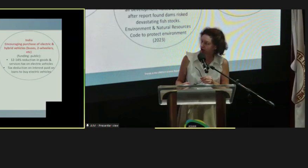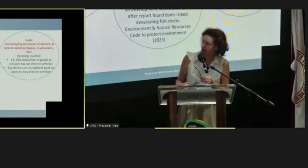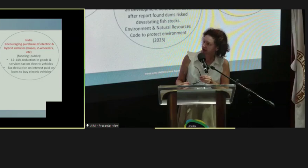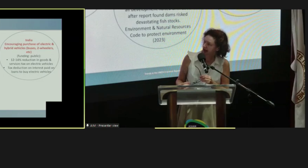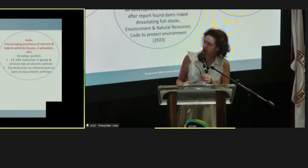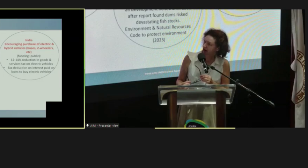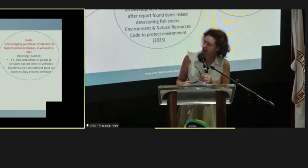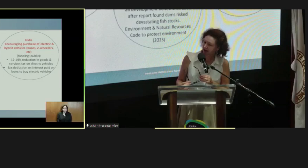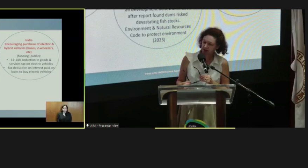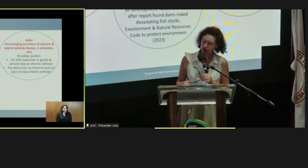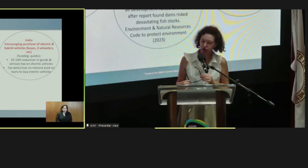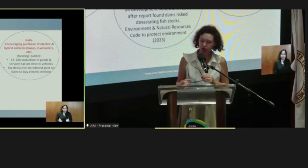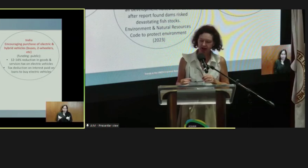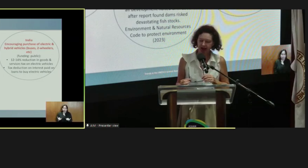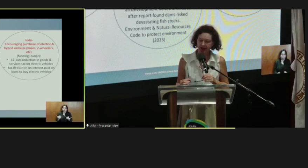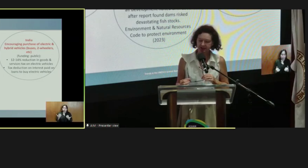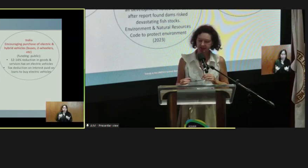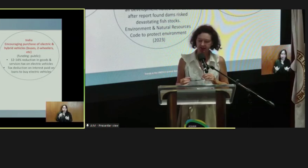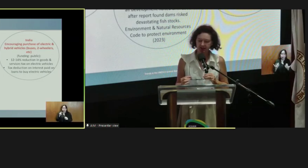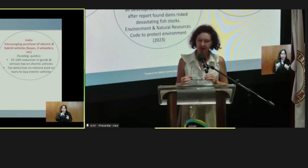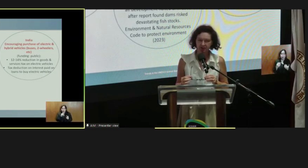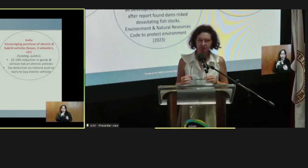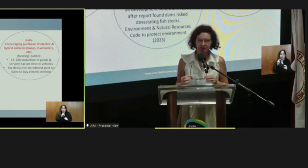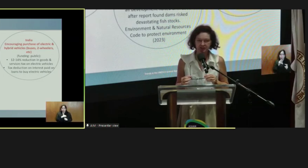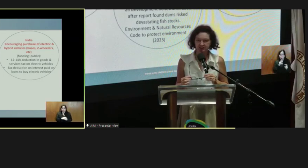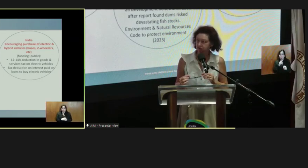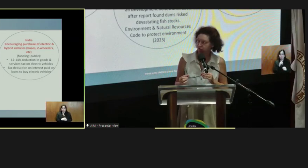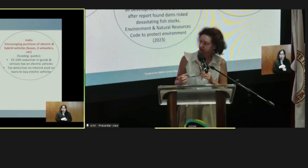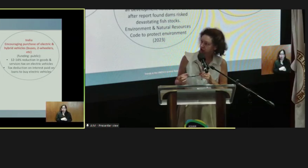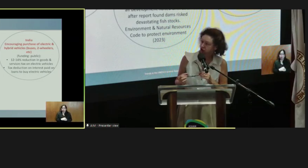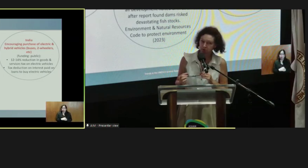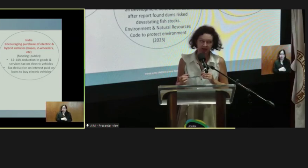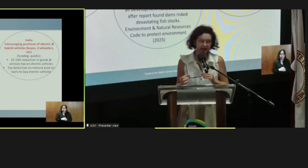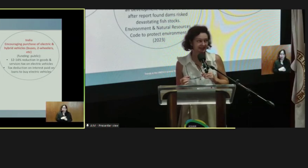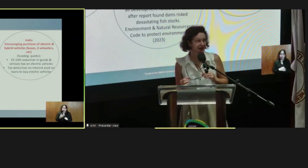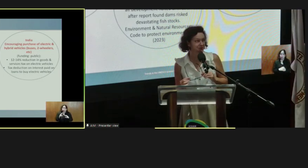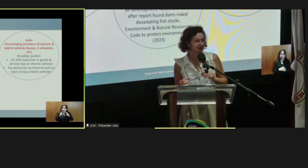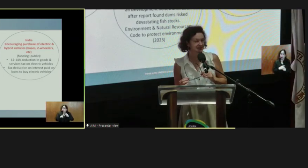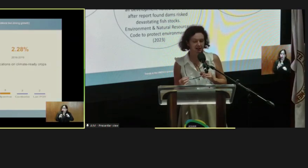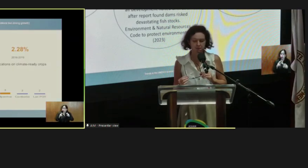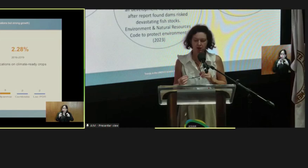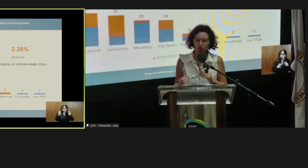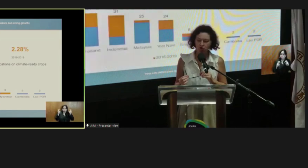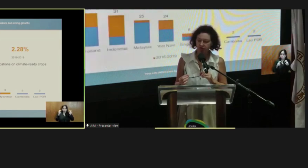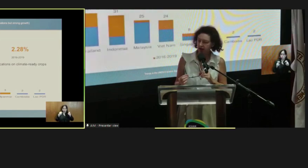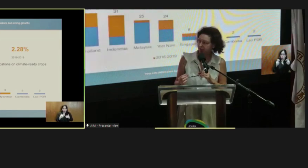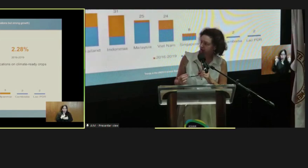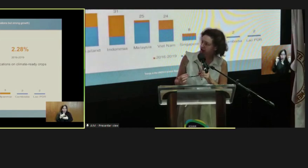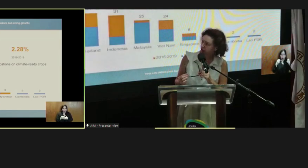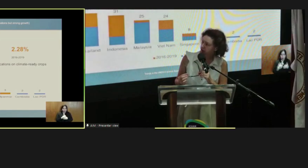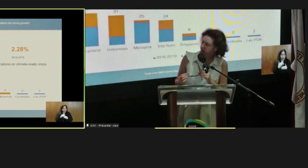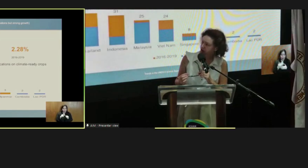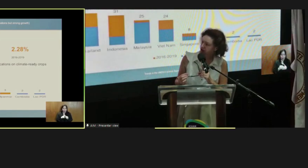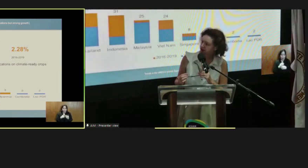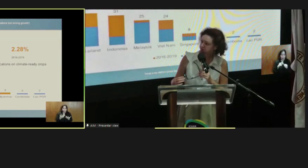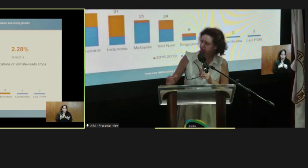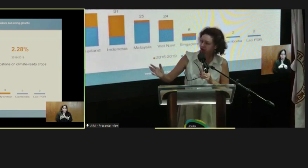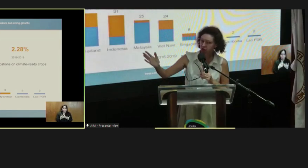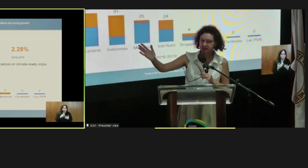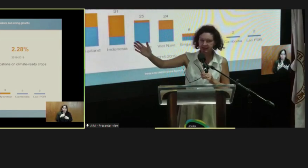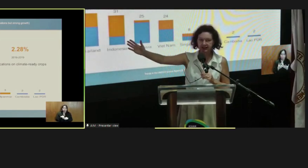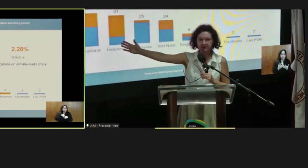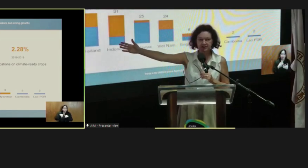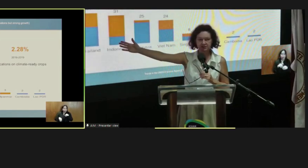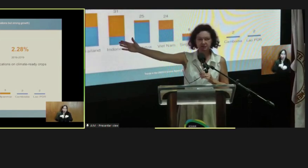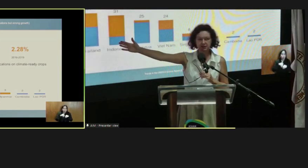So now I'd like to look at the research topic, next slide please, of climate-ready crops, because